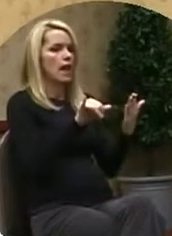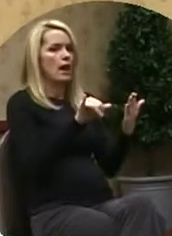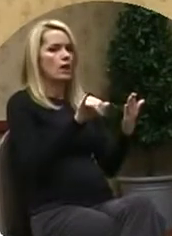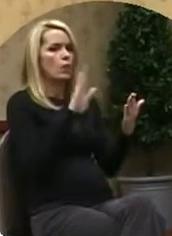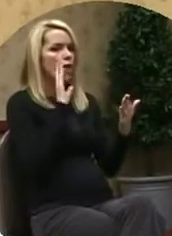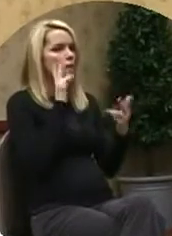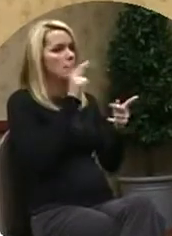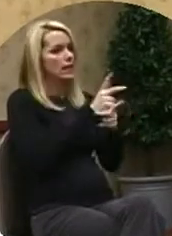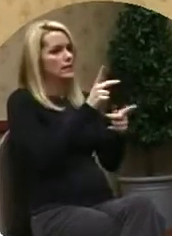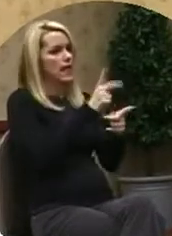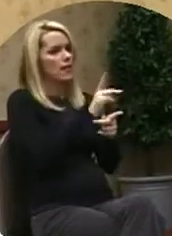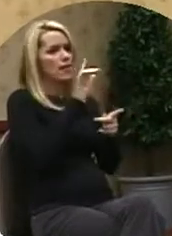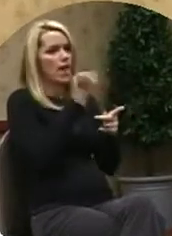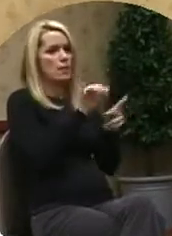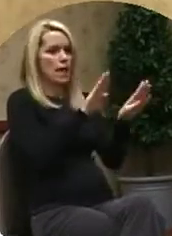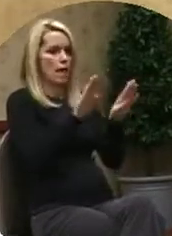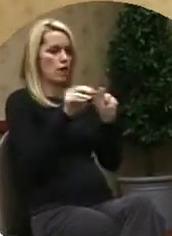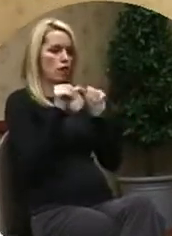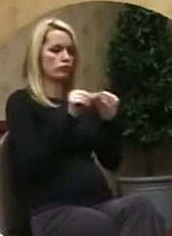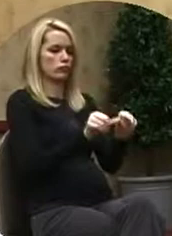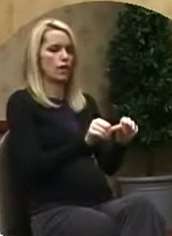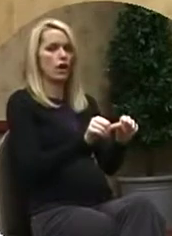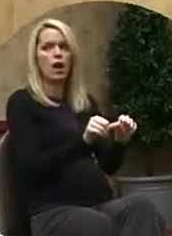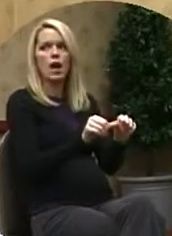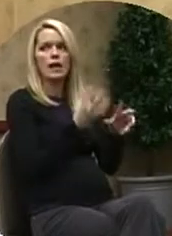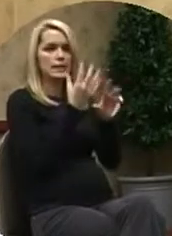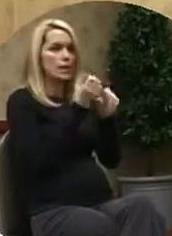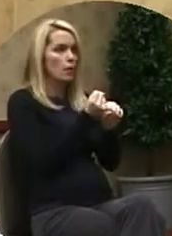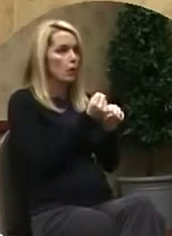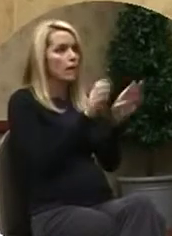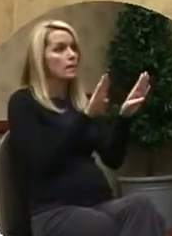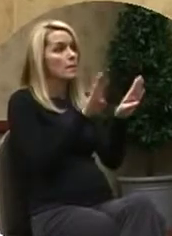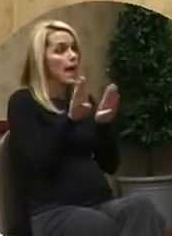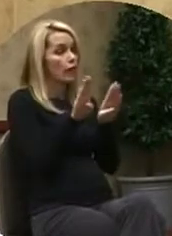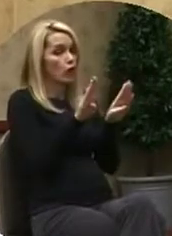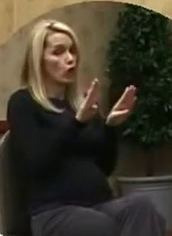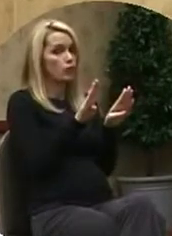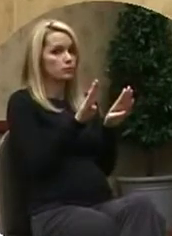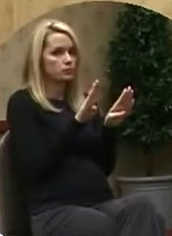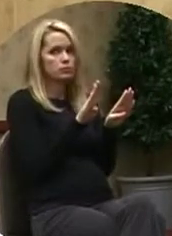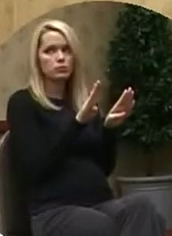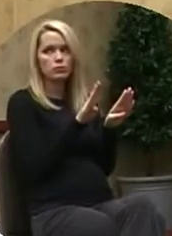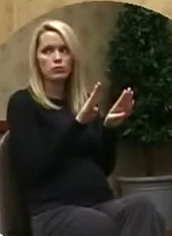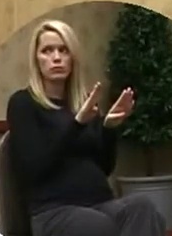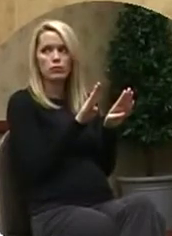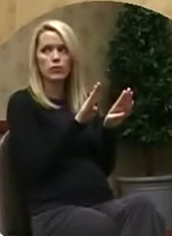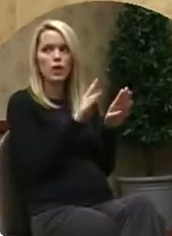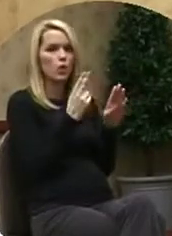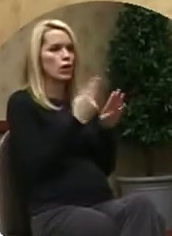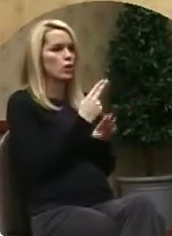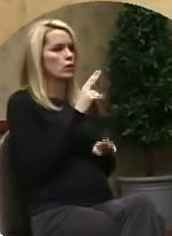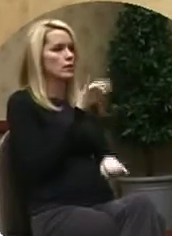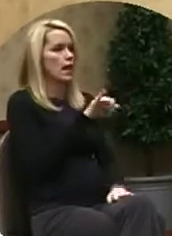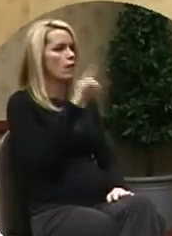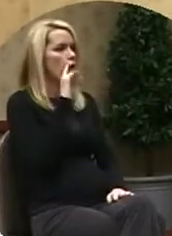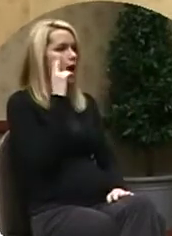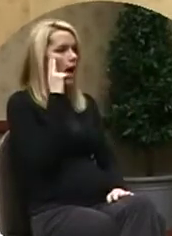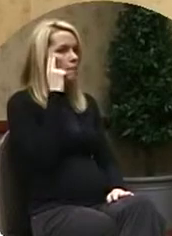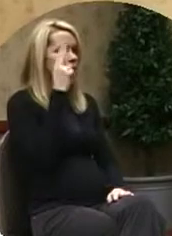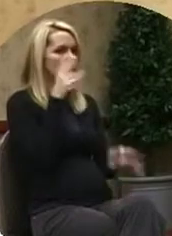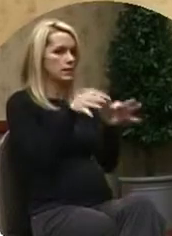behavior. Now we go to a summary of the behavior, and this is going to be the basis for our hypothesis